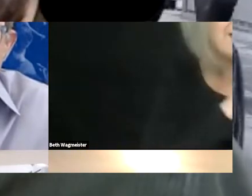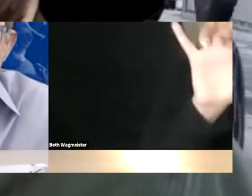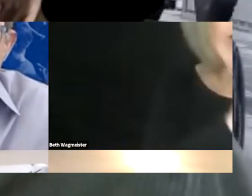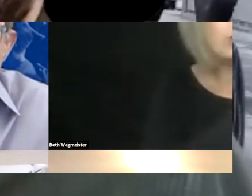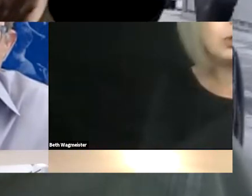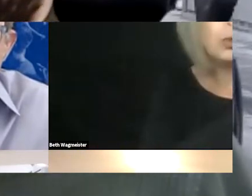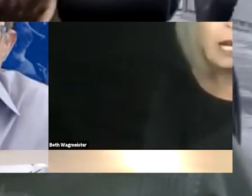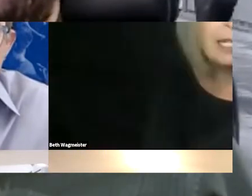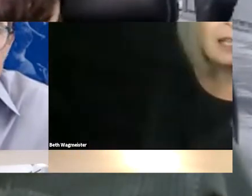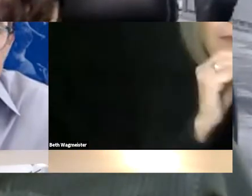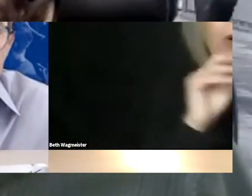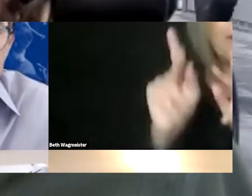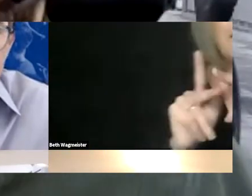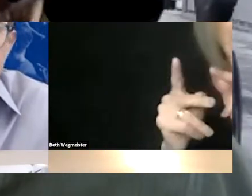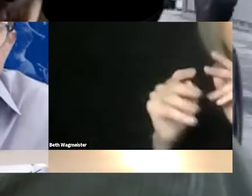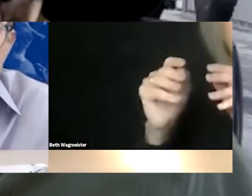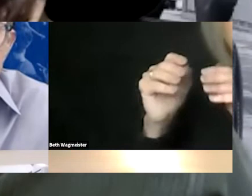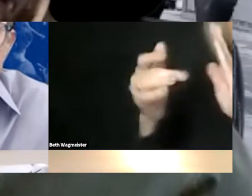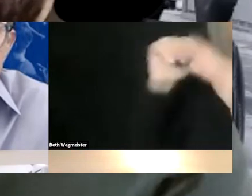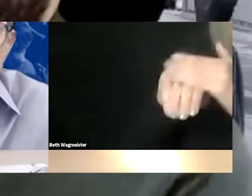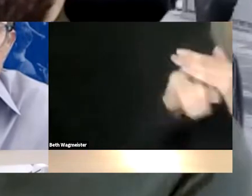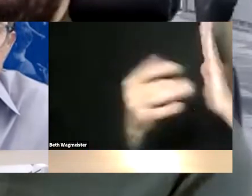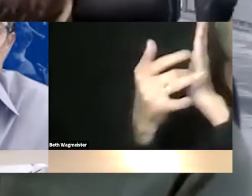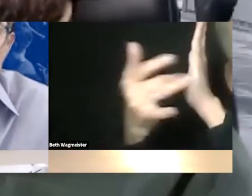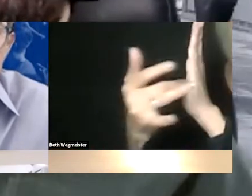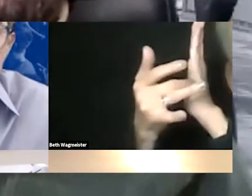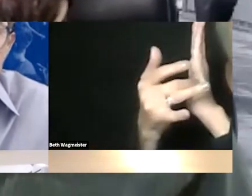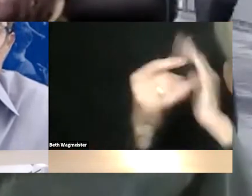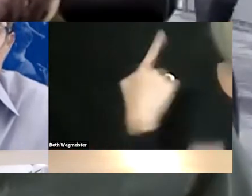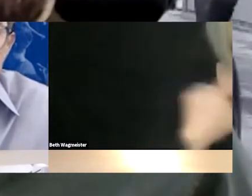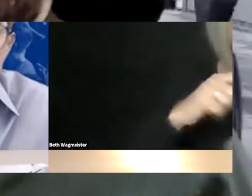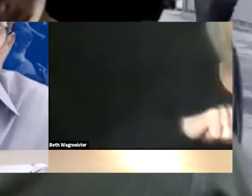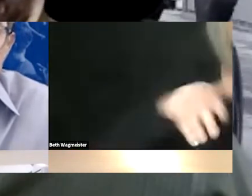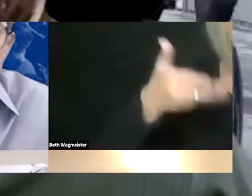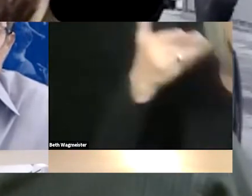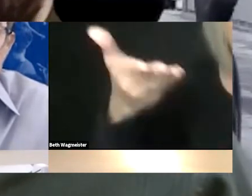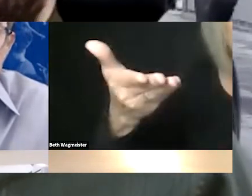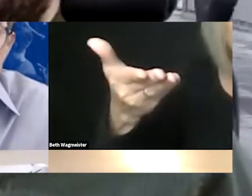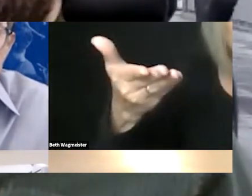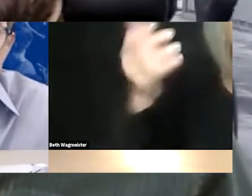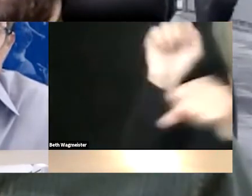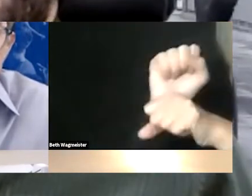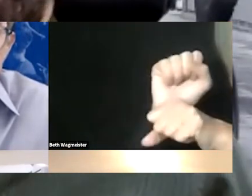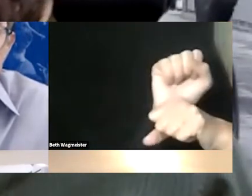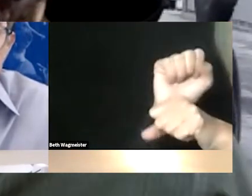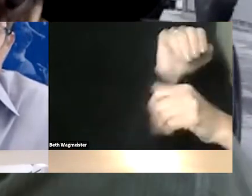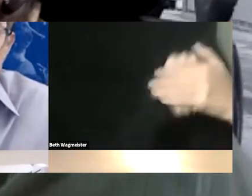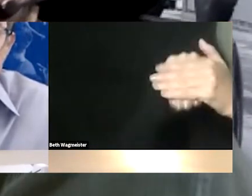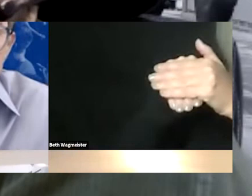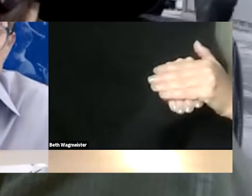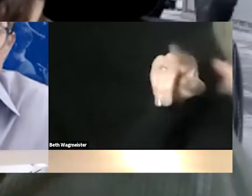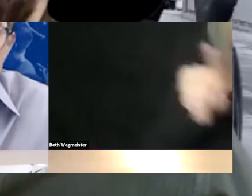and more folks access to that technology, not only can we offer them access to employment, but it